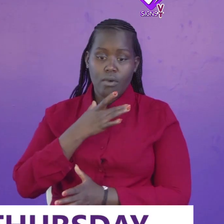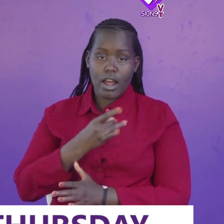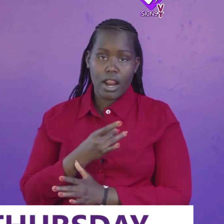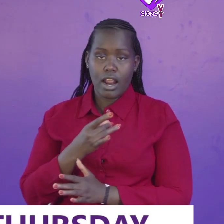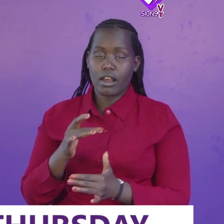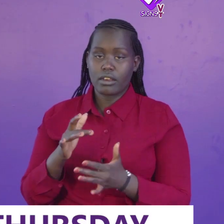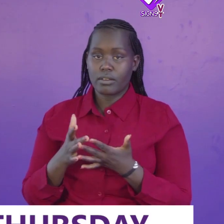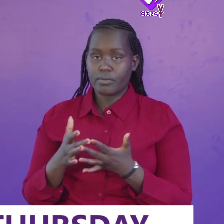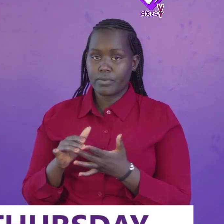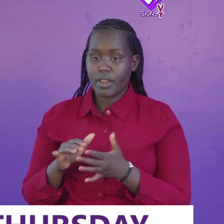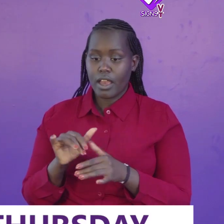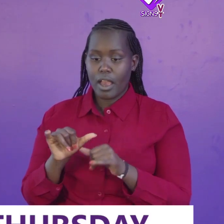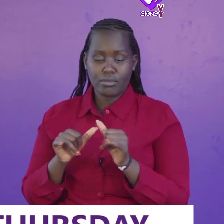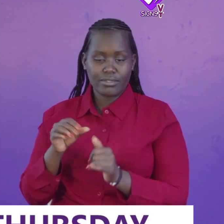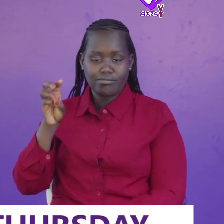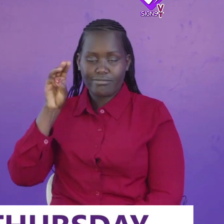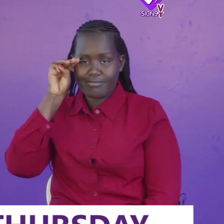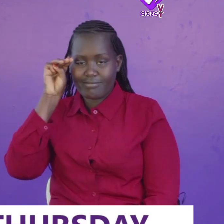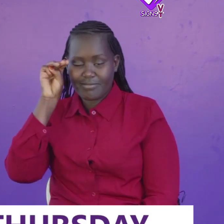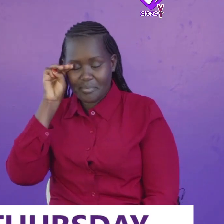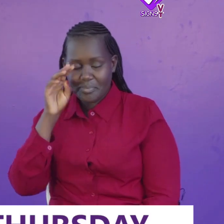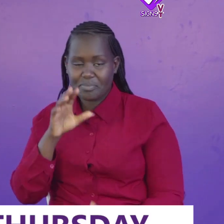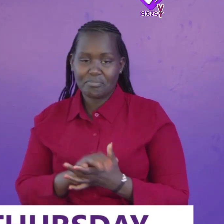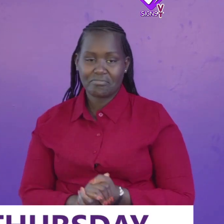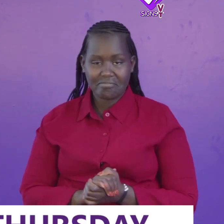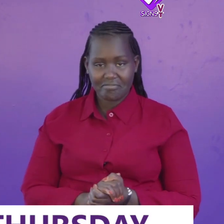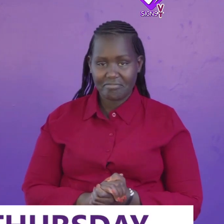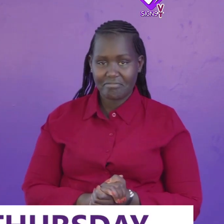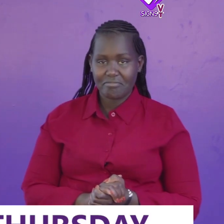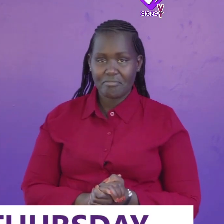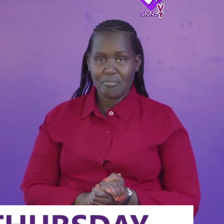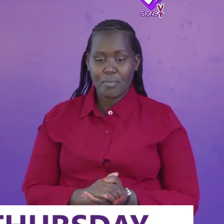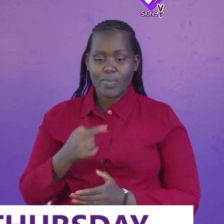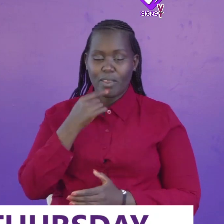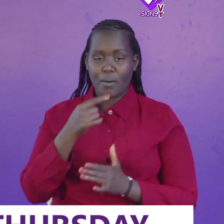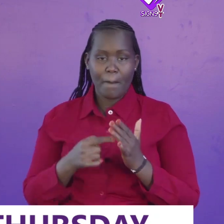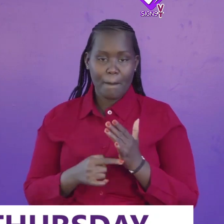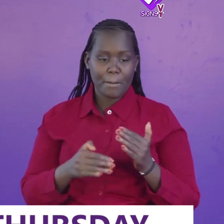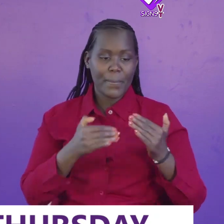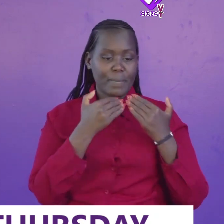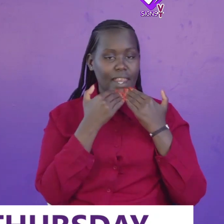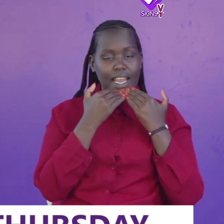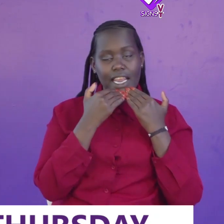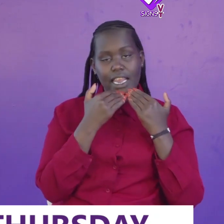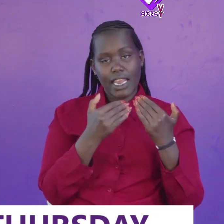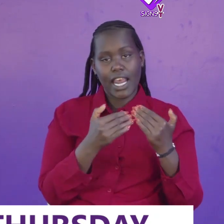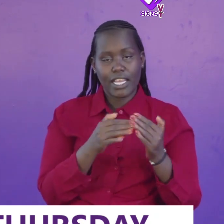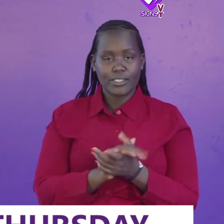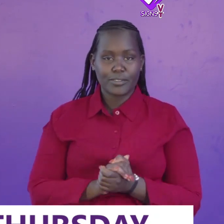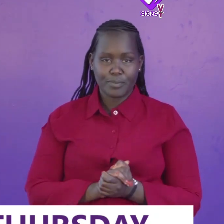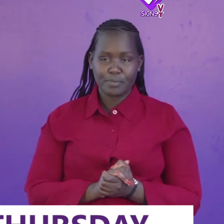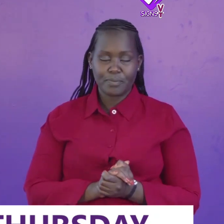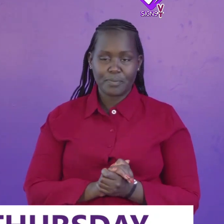ya Muthoni. Oh. Tumwambie aje? Thank you. Kalake.